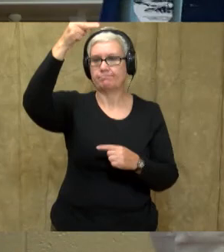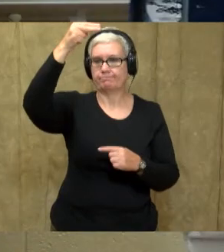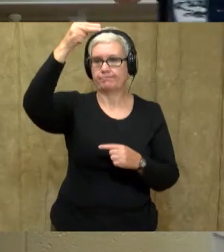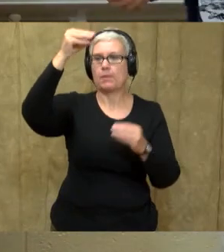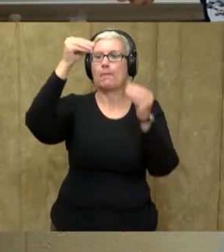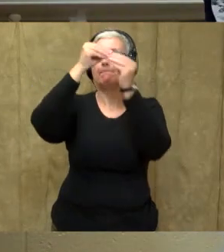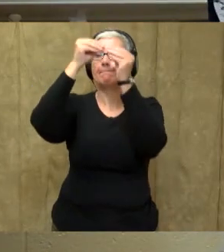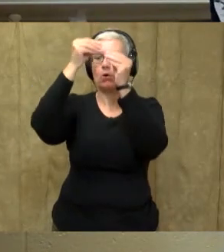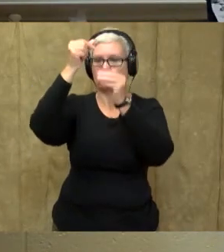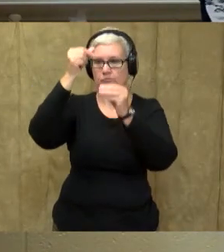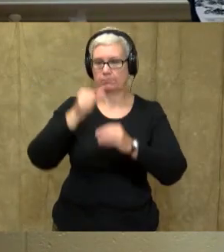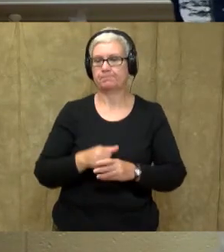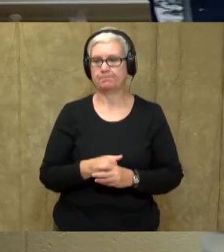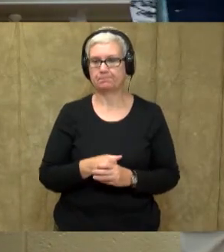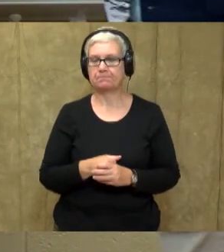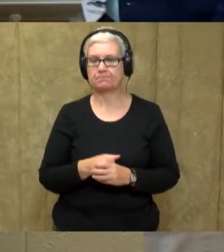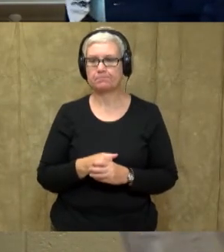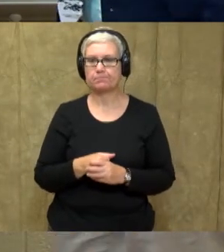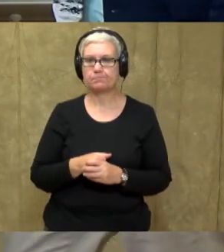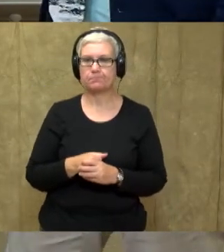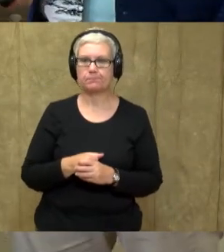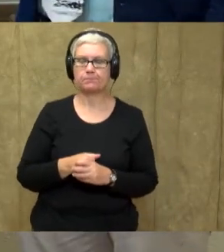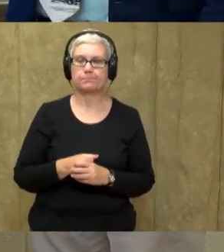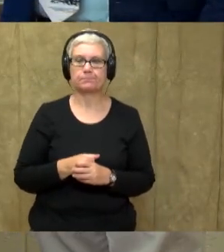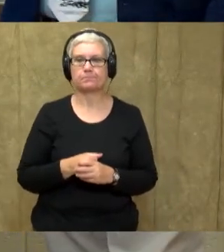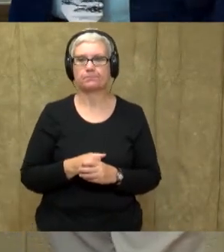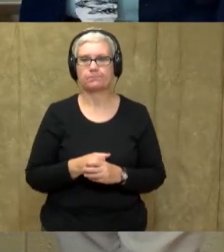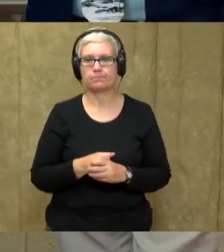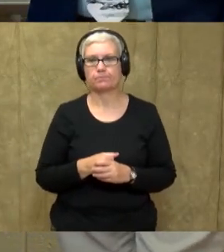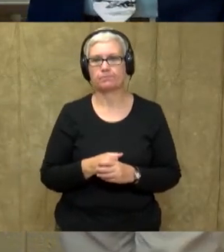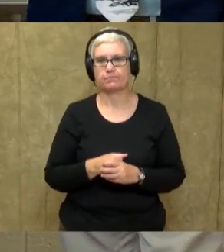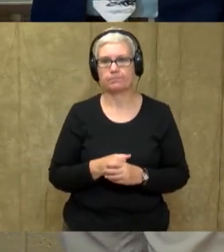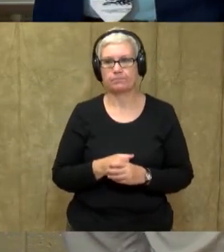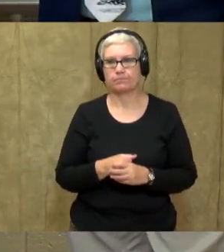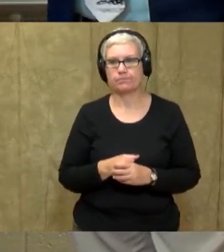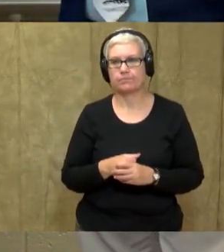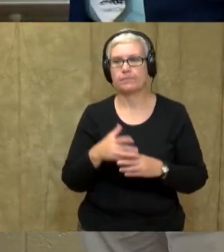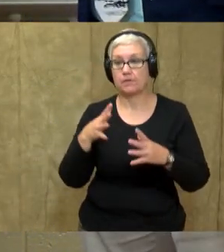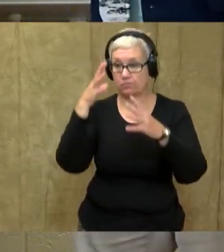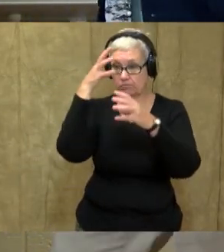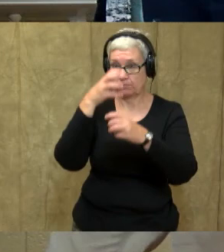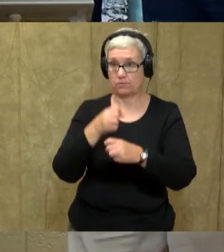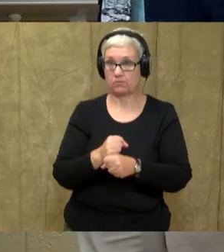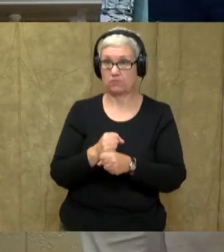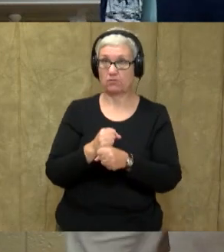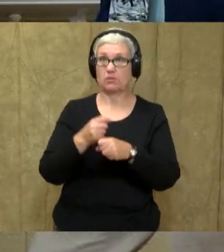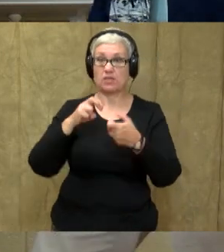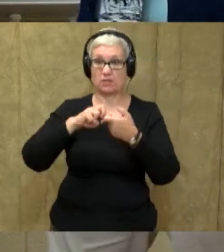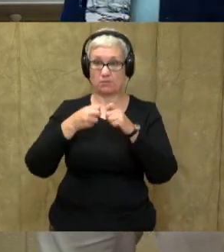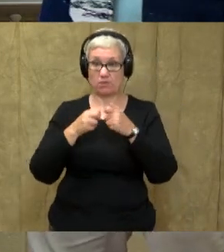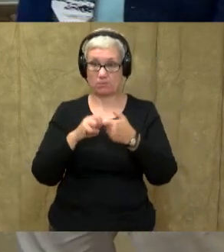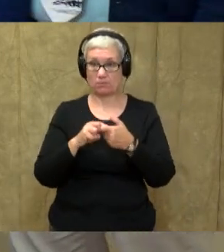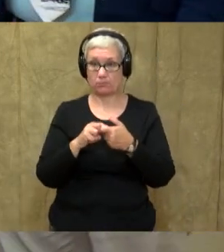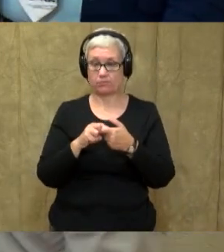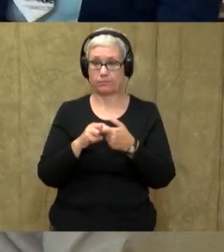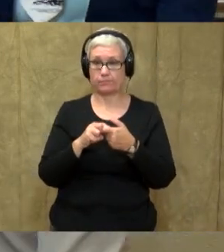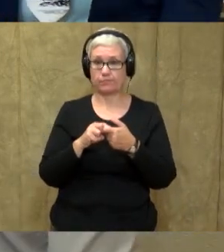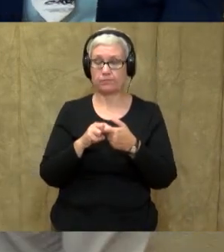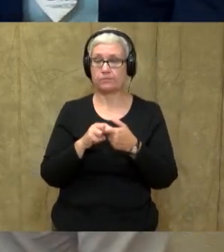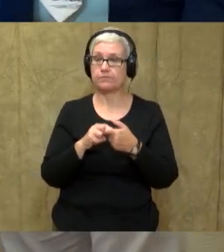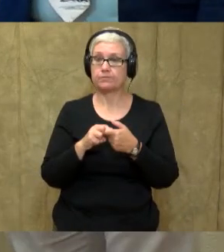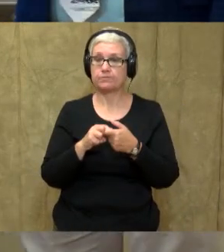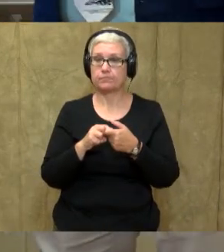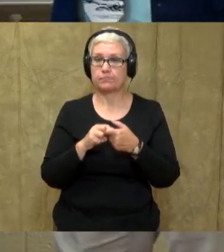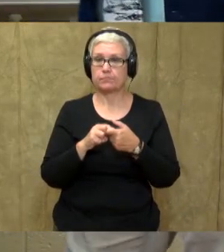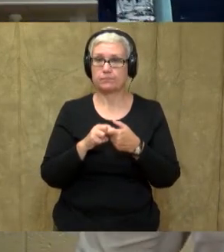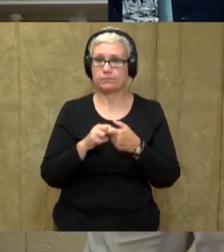for. Right, so kind of summarizing some of the key things in this particular problem is that when we're looking at